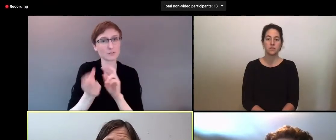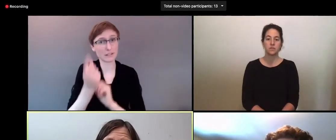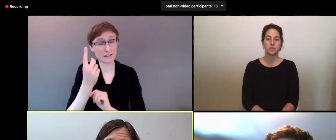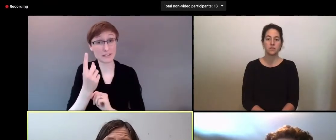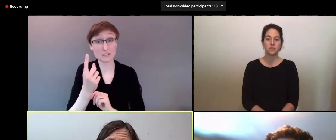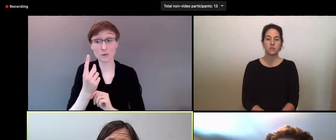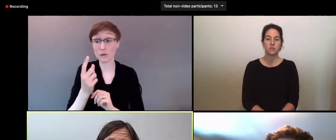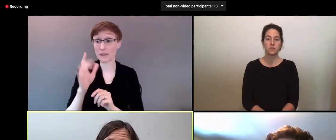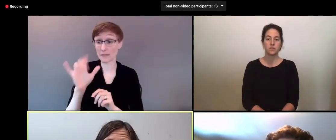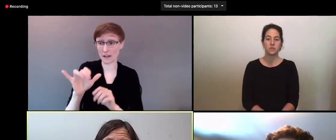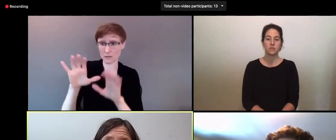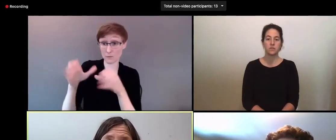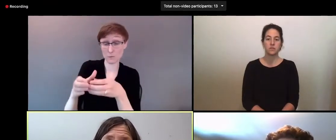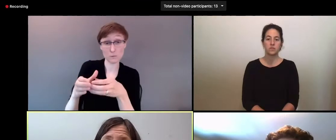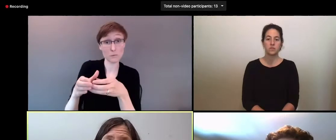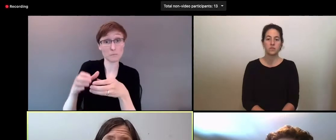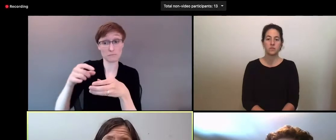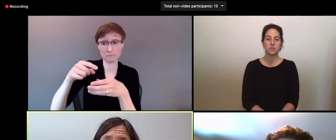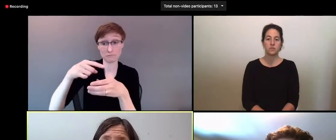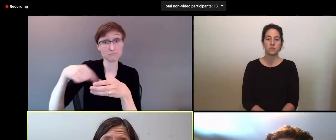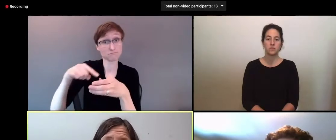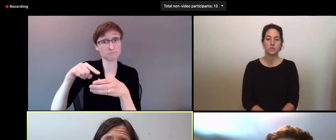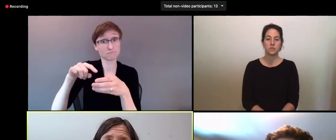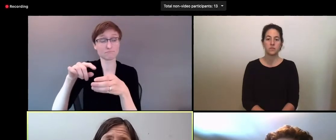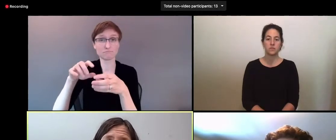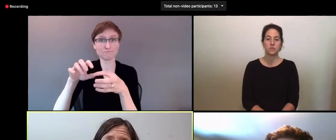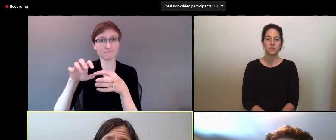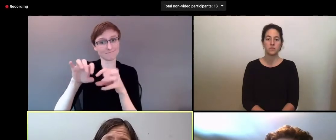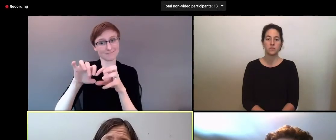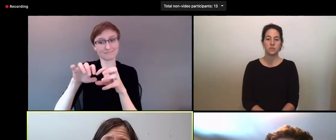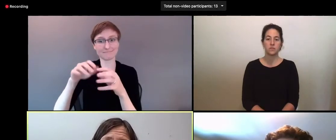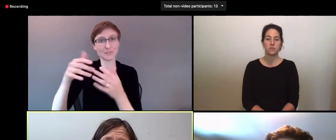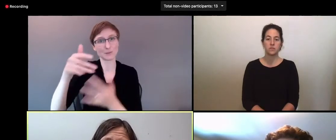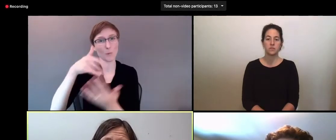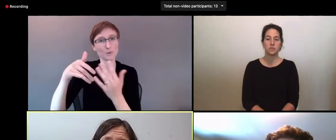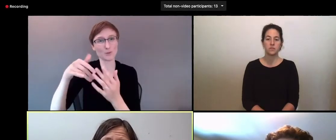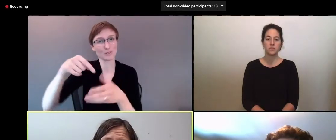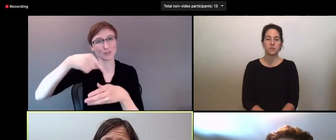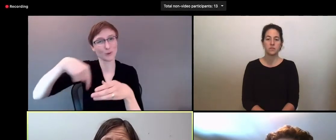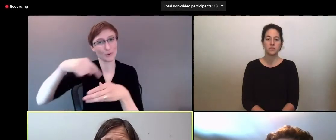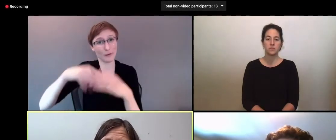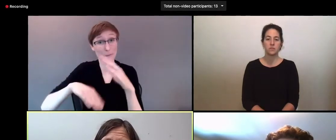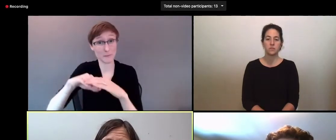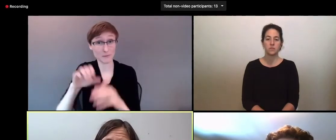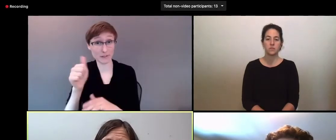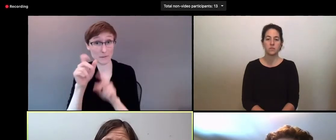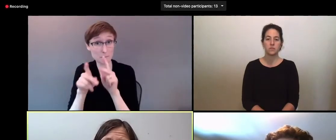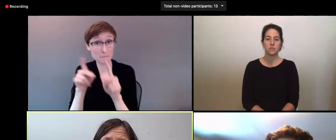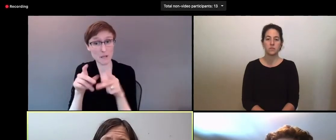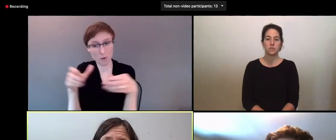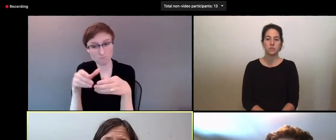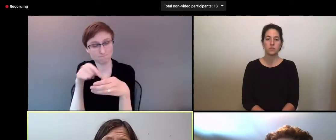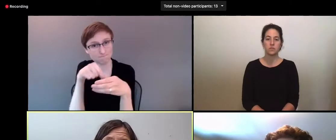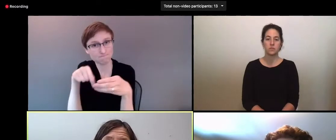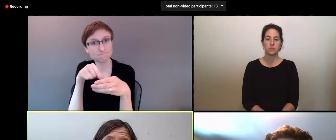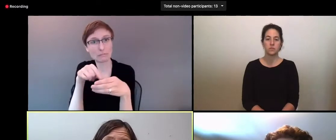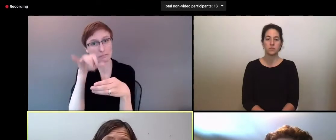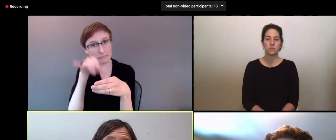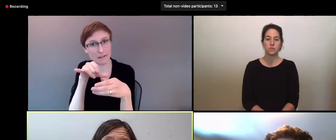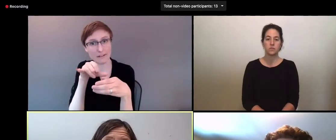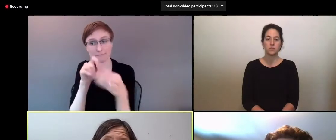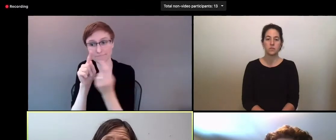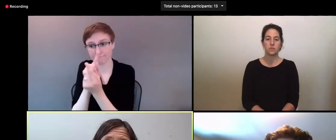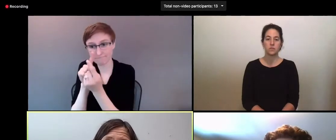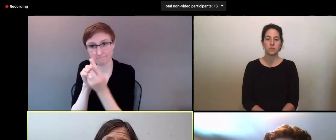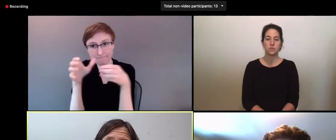who are forming a social circle of up to 10 now. The advice of our Chief Medical Officer of Health is that